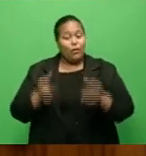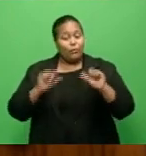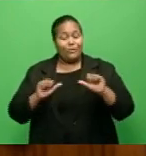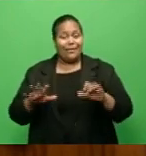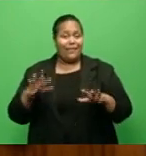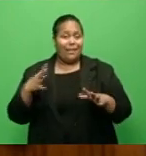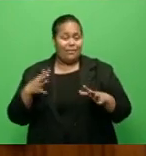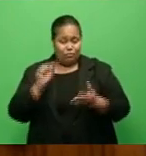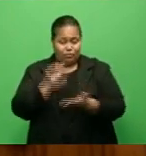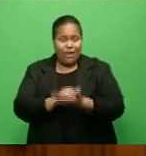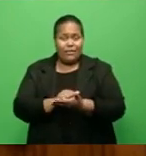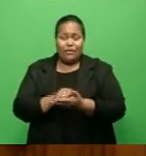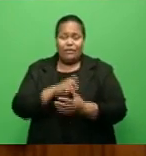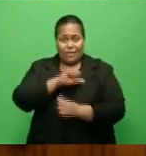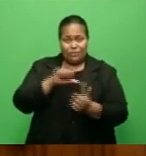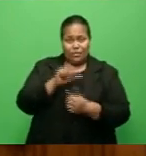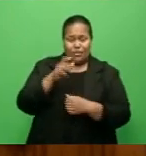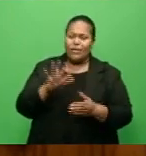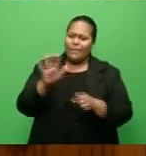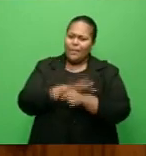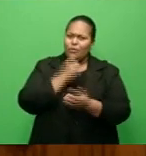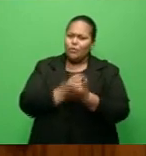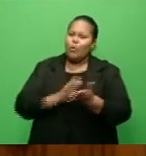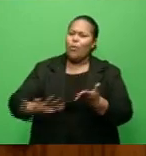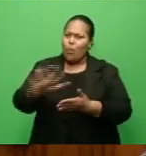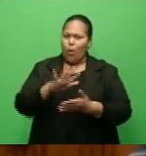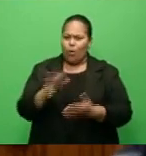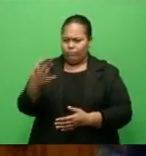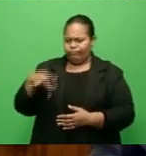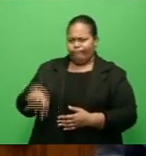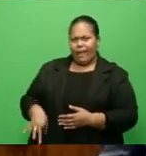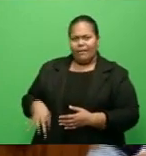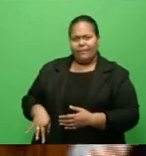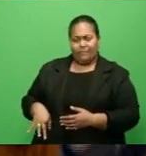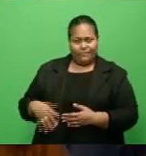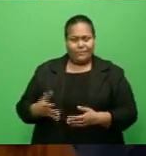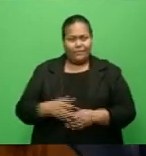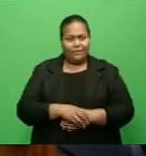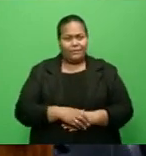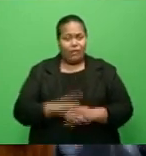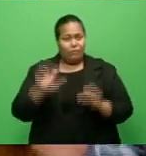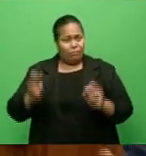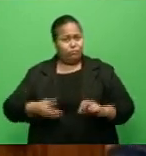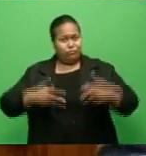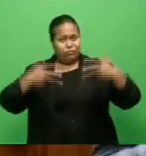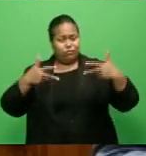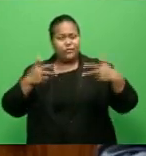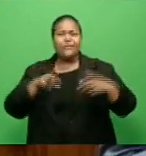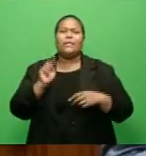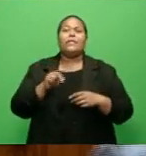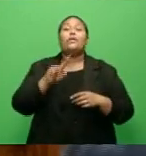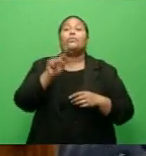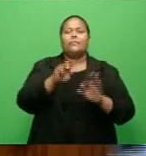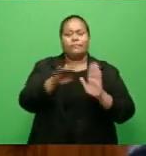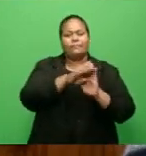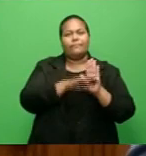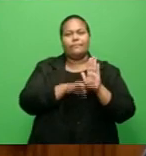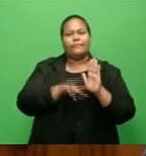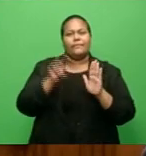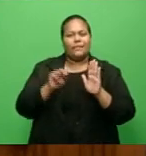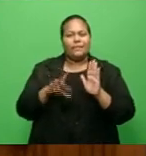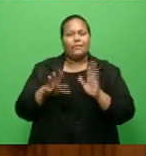who are making a commercial gain from this live streaming, there needs to be obviously certain requirements. They have to comply